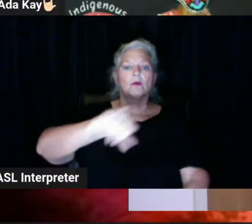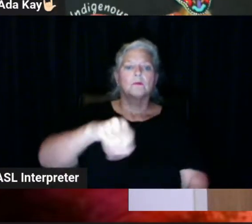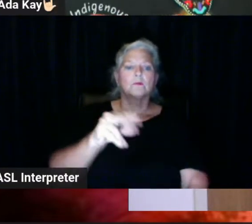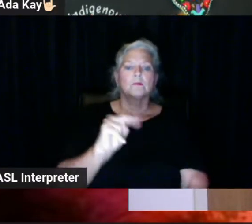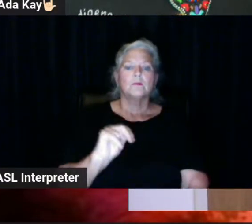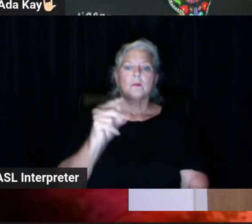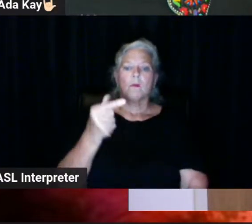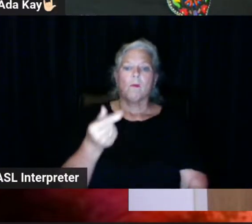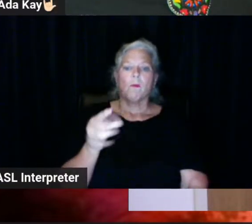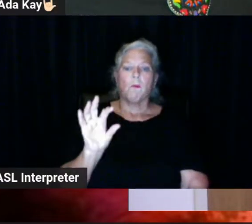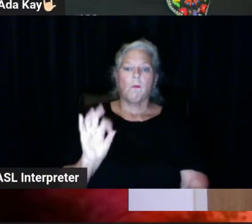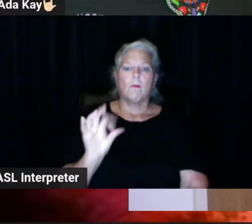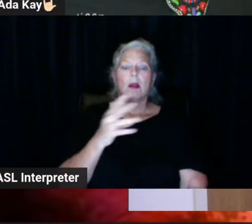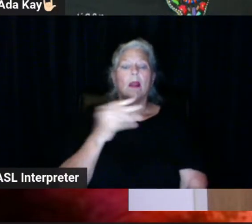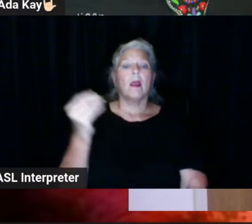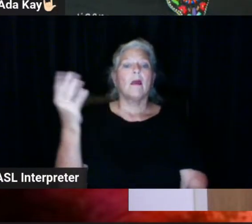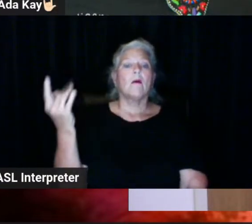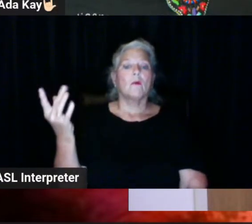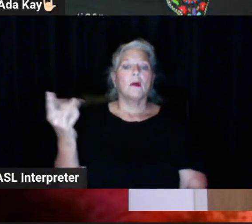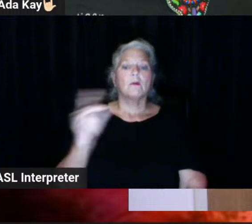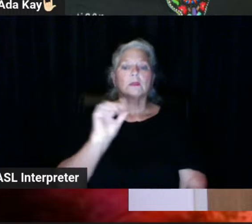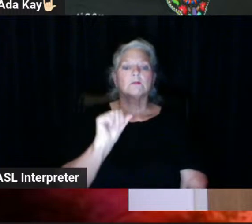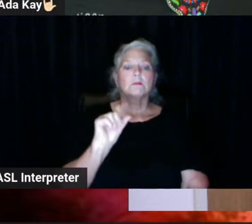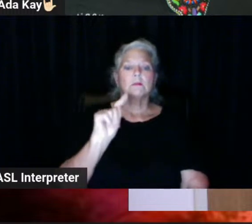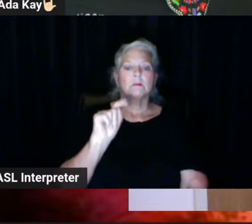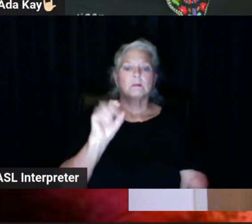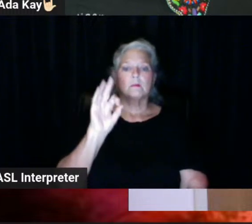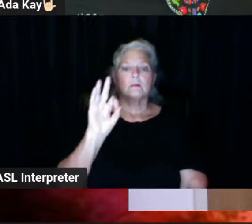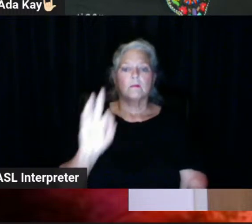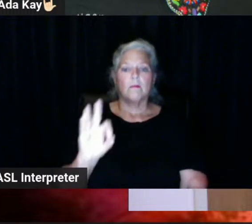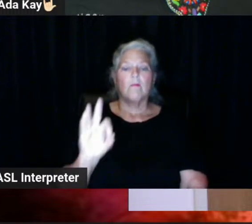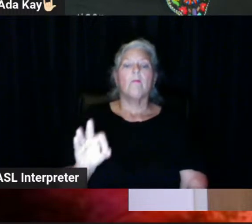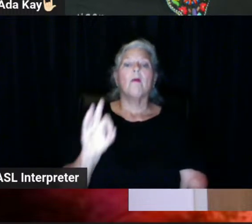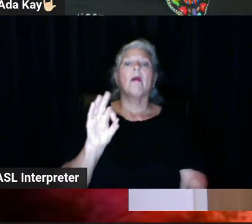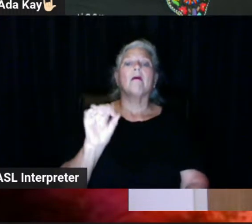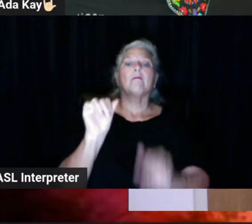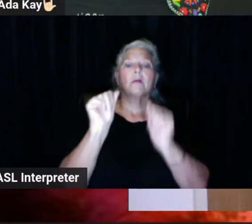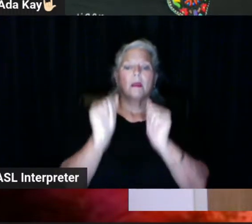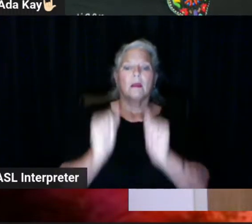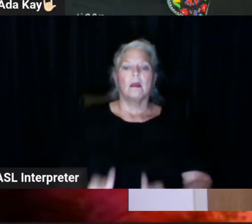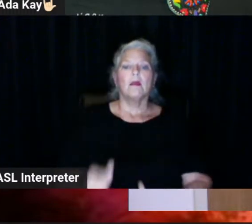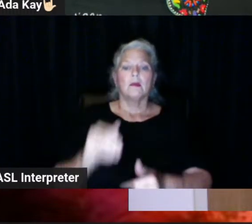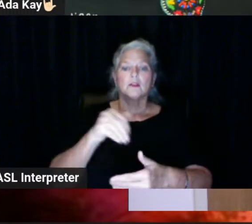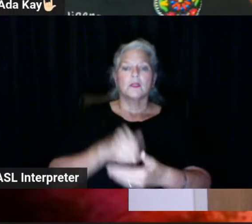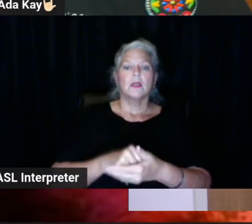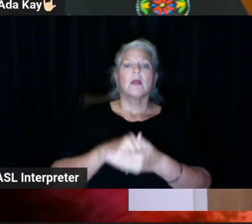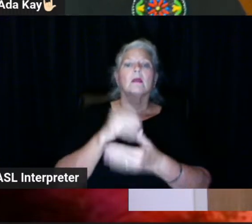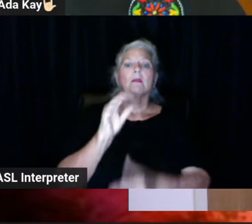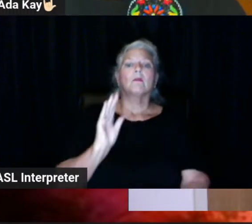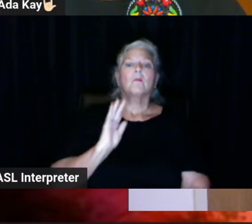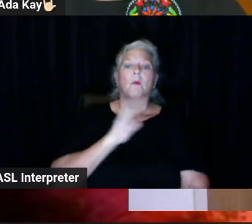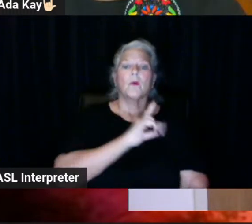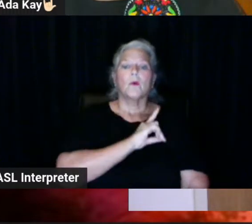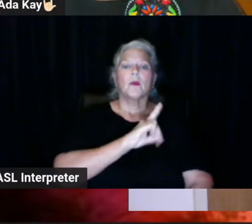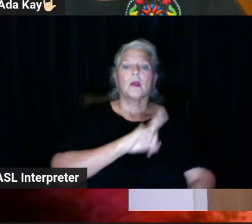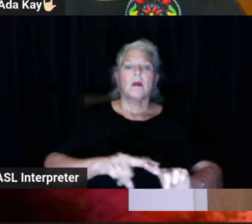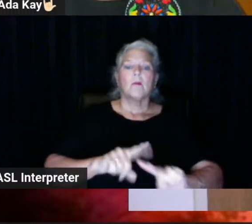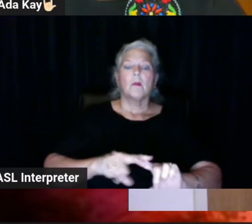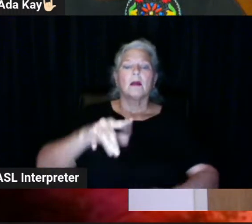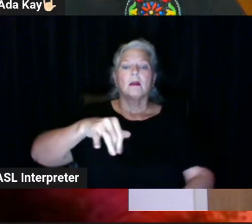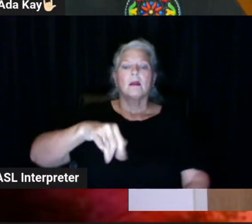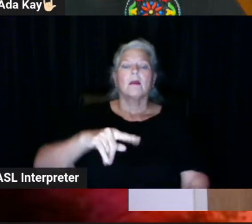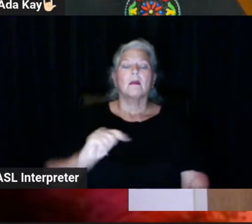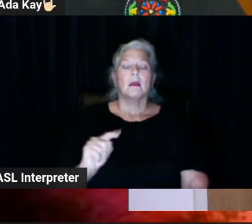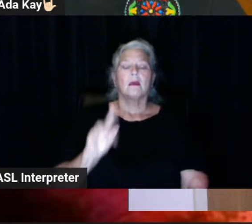ATF agent also in the Sallyport? The ATF has no jurisdiction on this case at all. Yet Brian Higgins was allowed to be